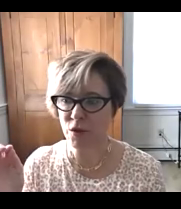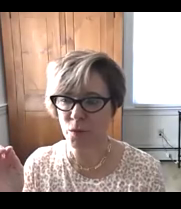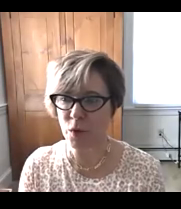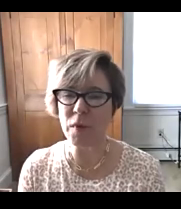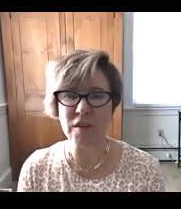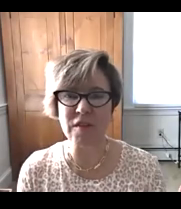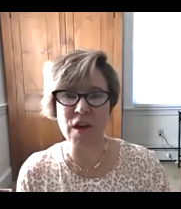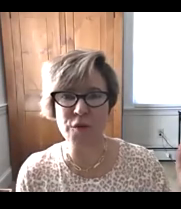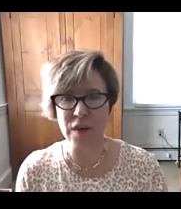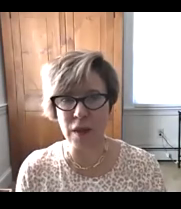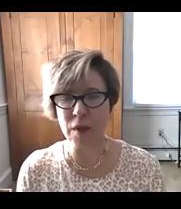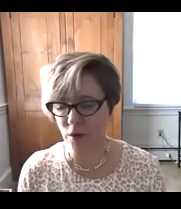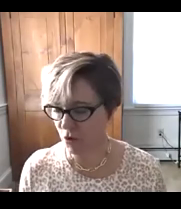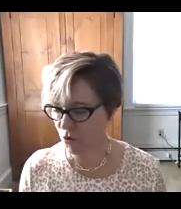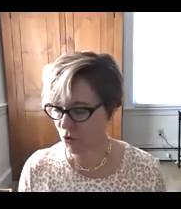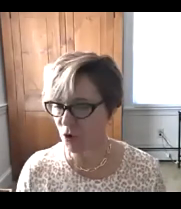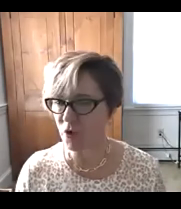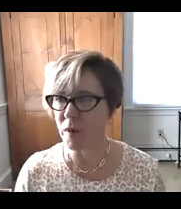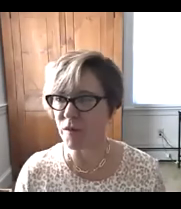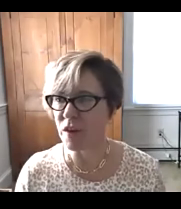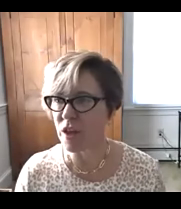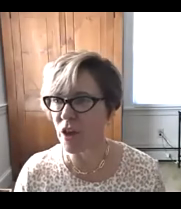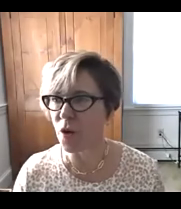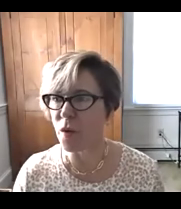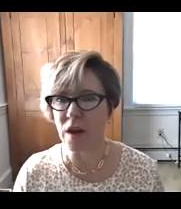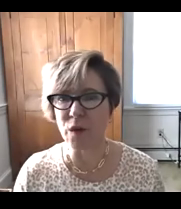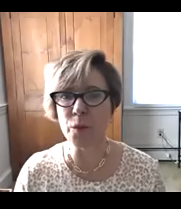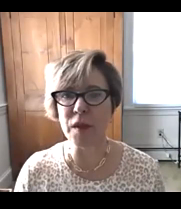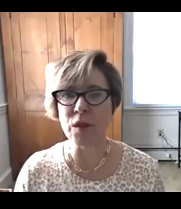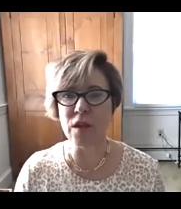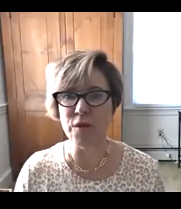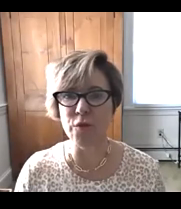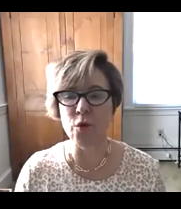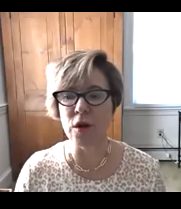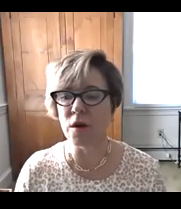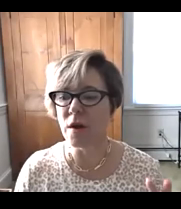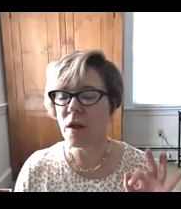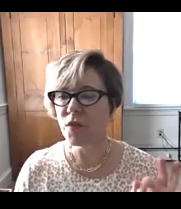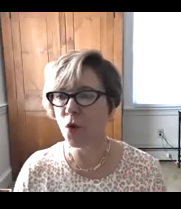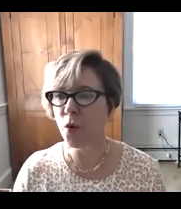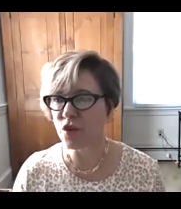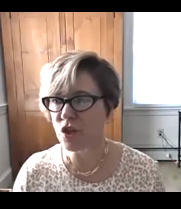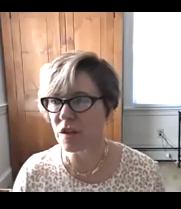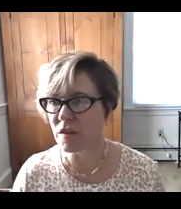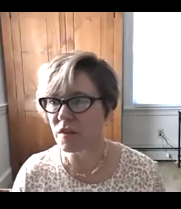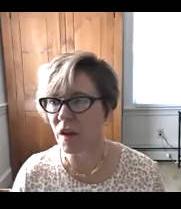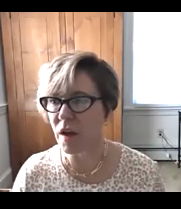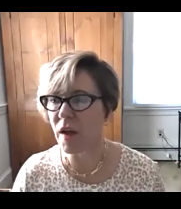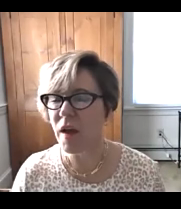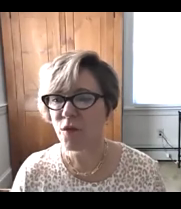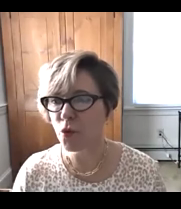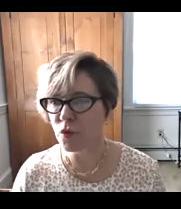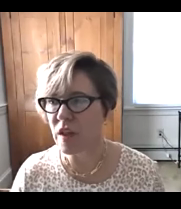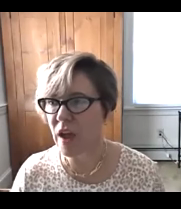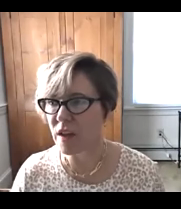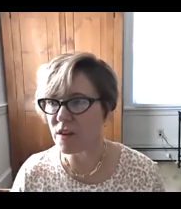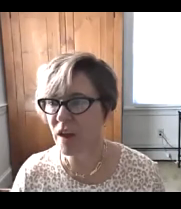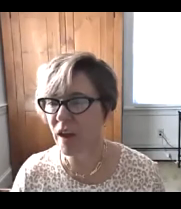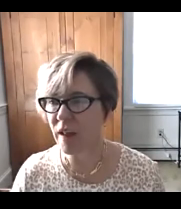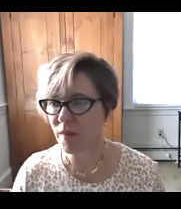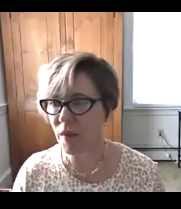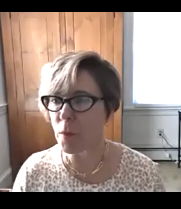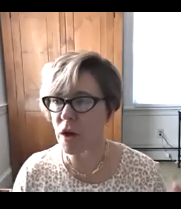going to mute myself and I'm going to turn off my video, and I will be looking for the questions towards the